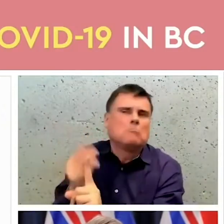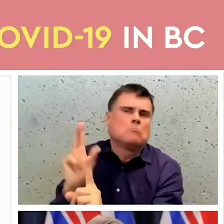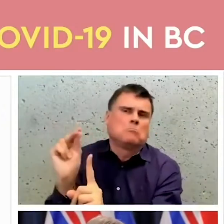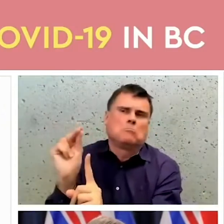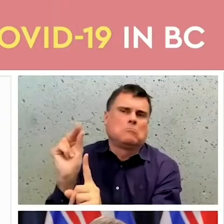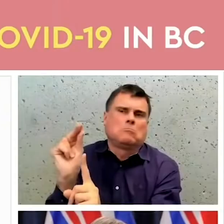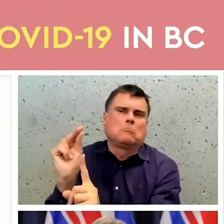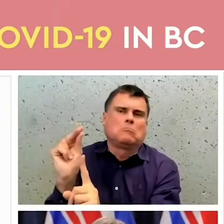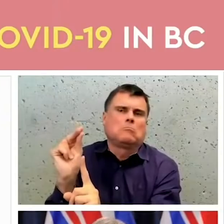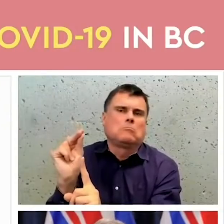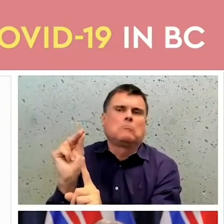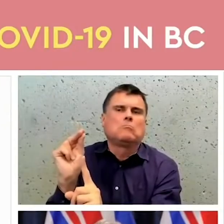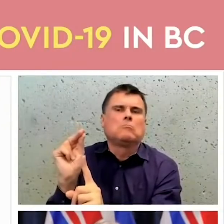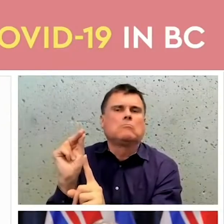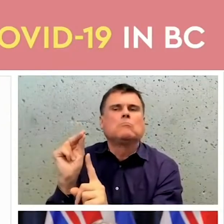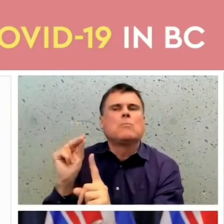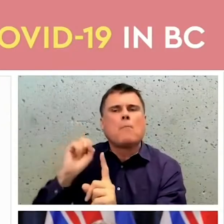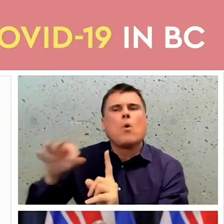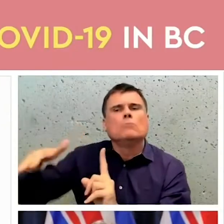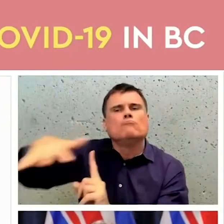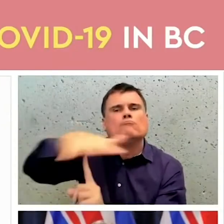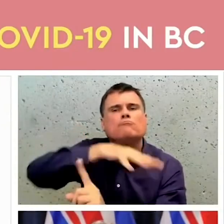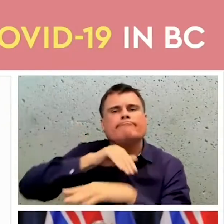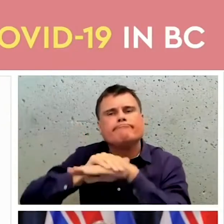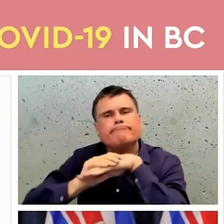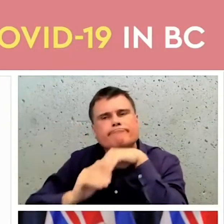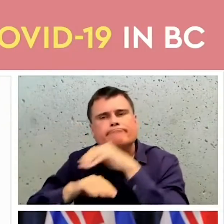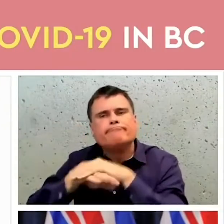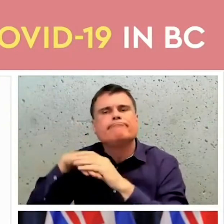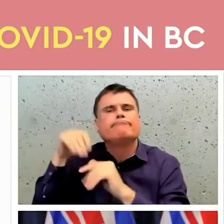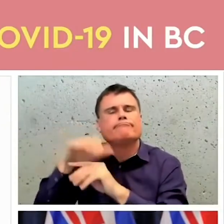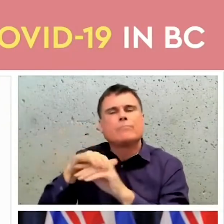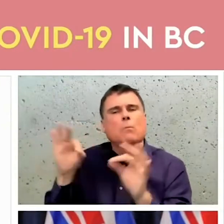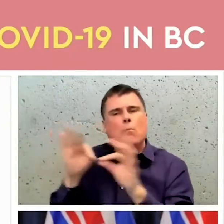be aligned with best practice around childhood vaccination.